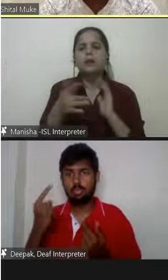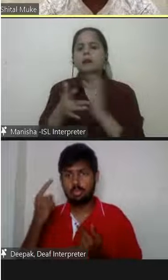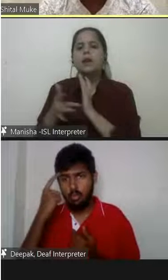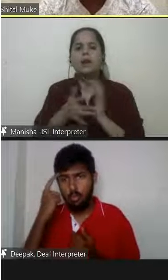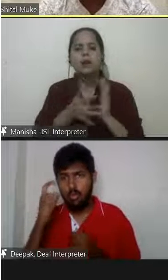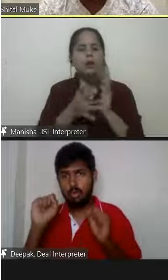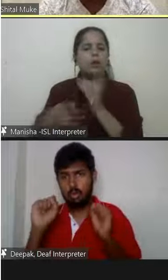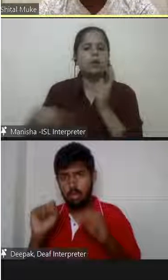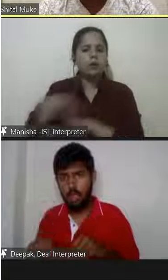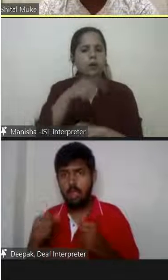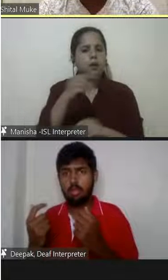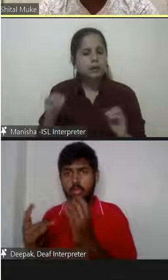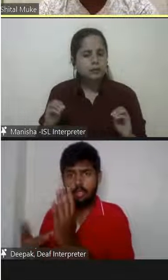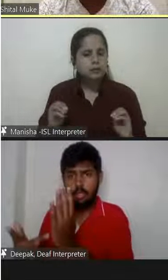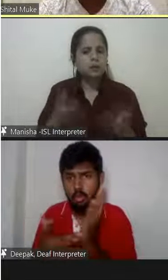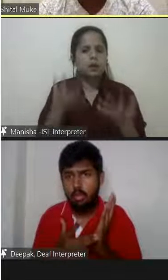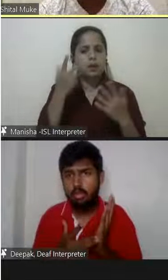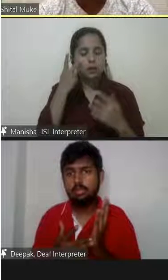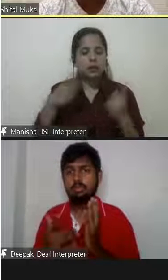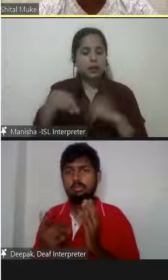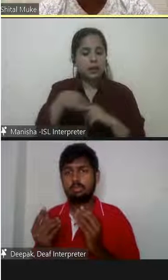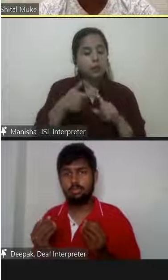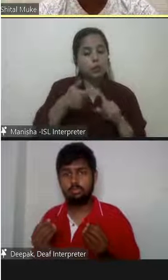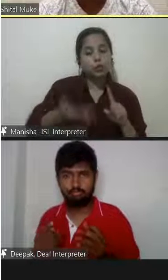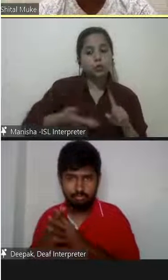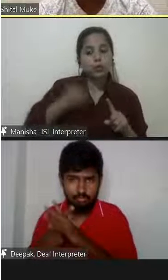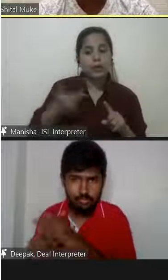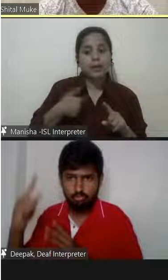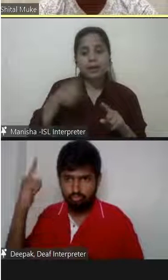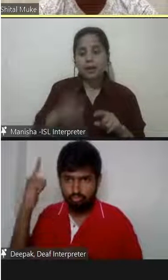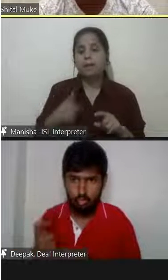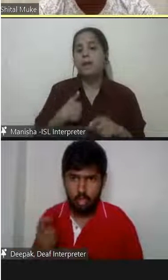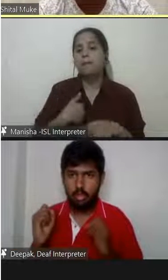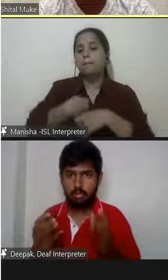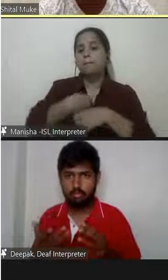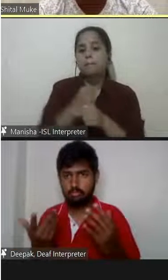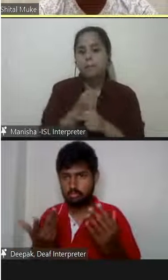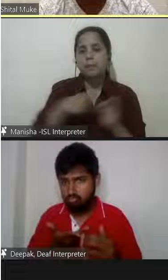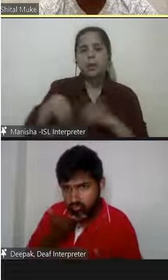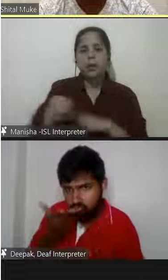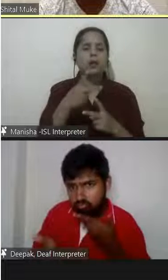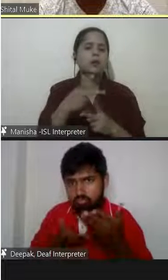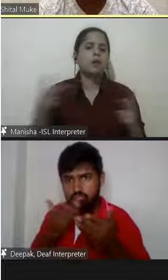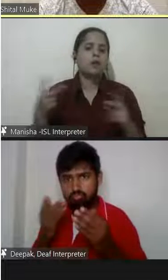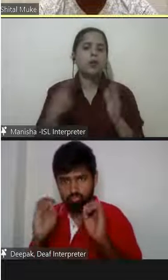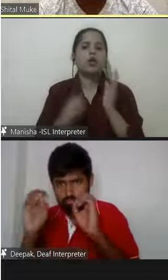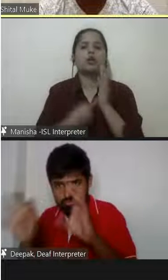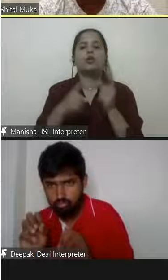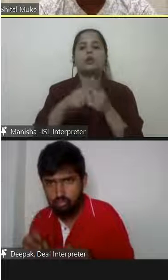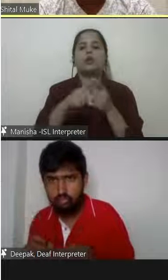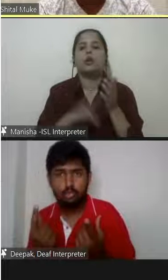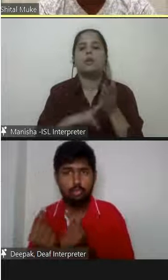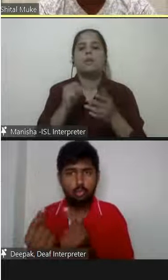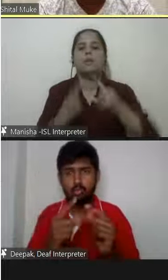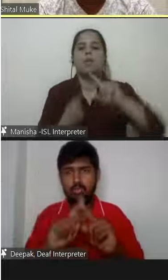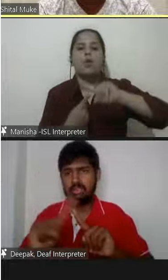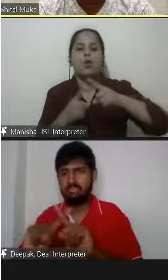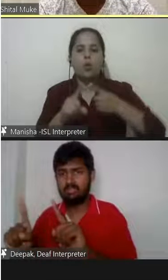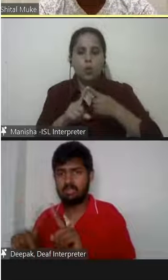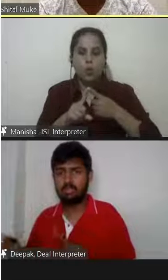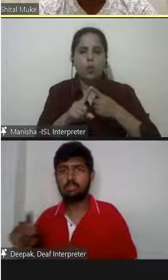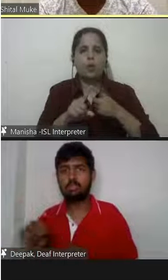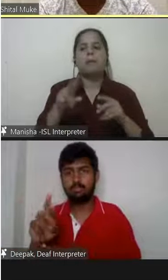And then along with this training, we also developed a remote coaching remote